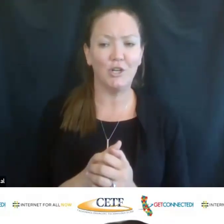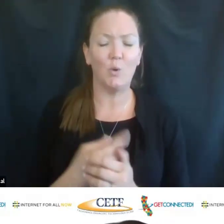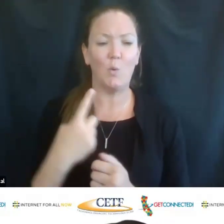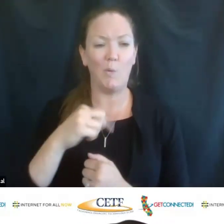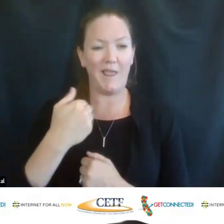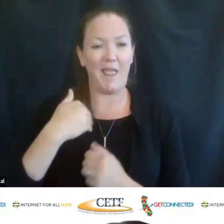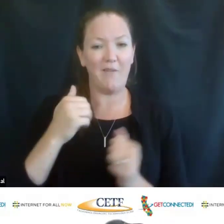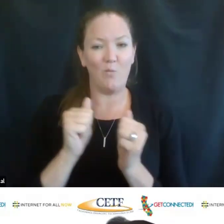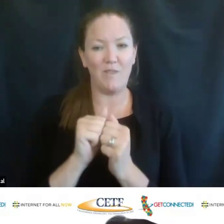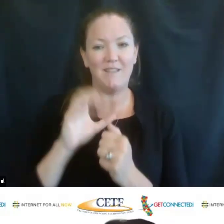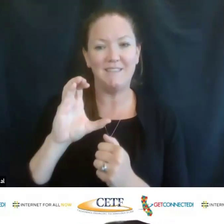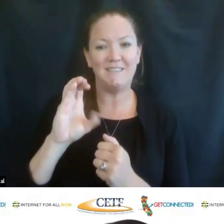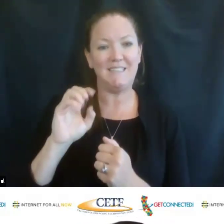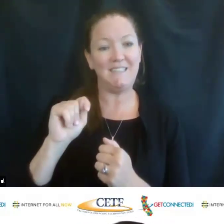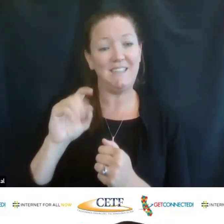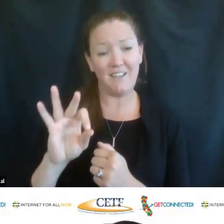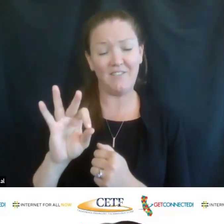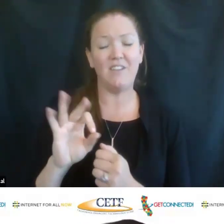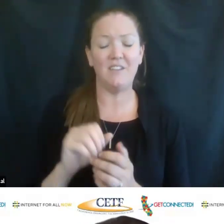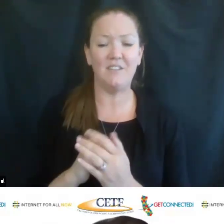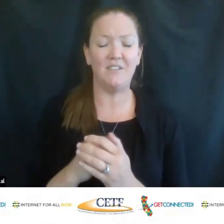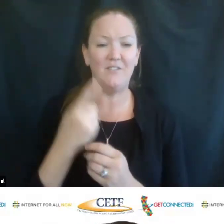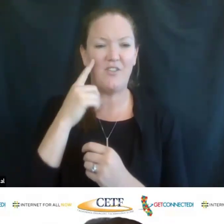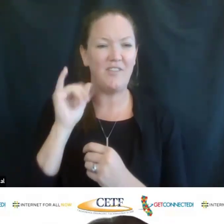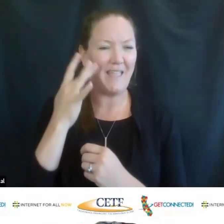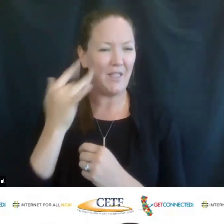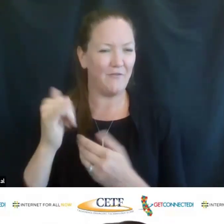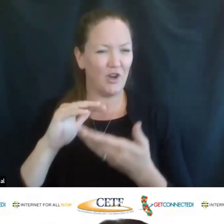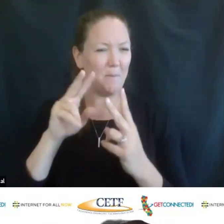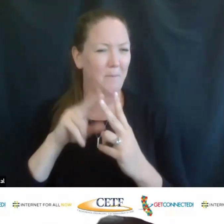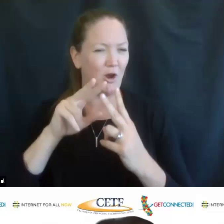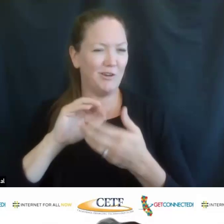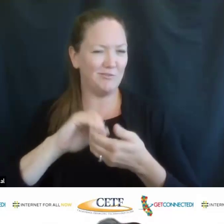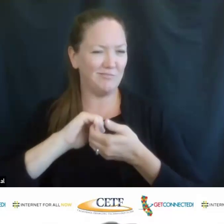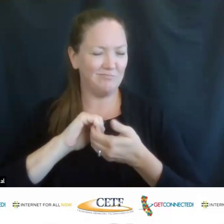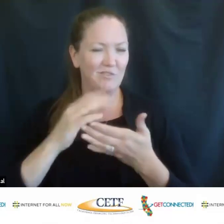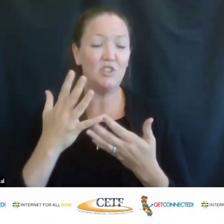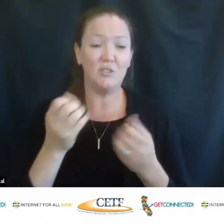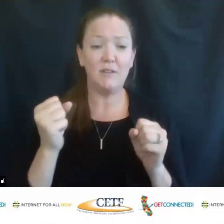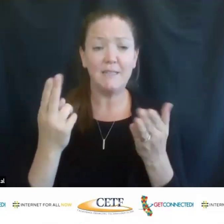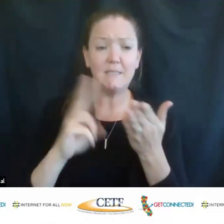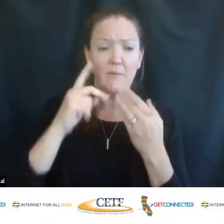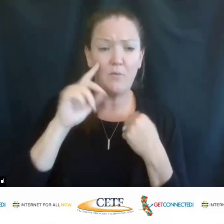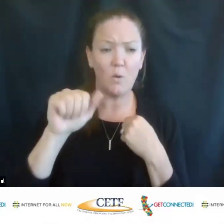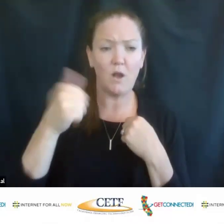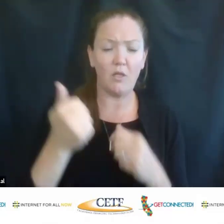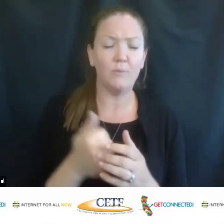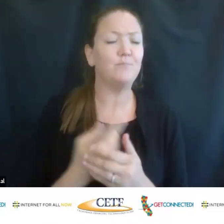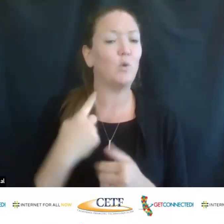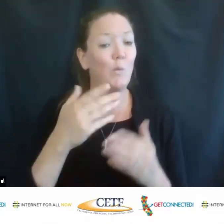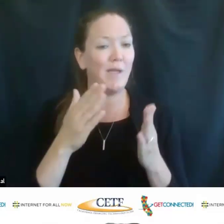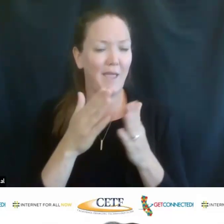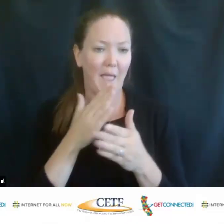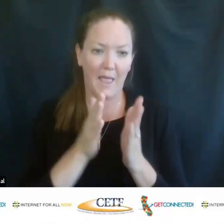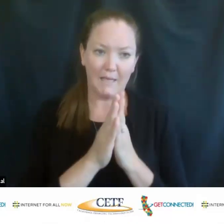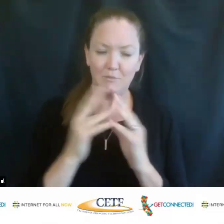with CETF or the Get Connected California Partnership, then sign up for another one. We are asking that people participate in only